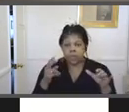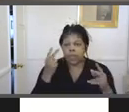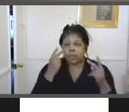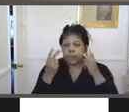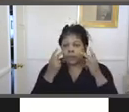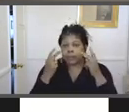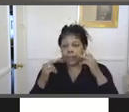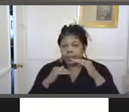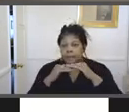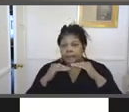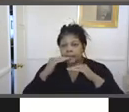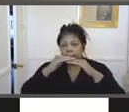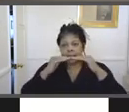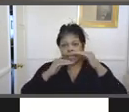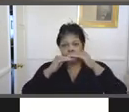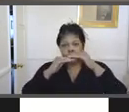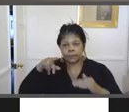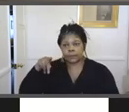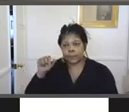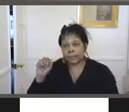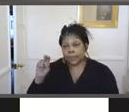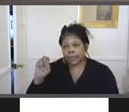here, I don't know that it's that critical,